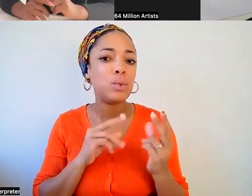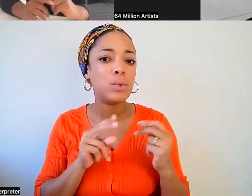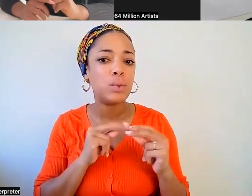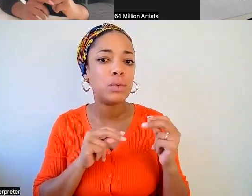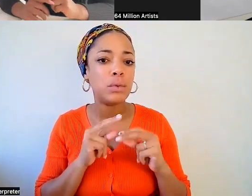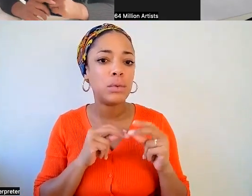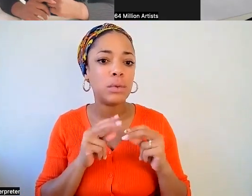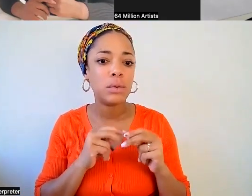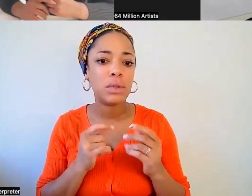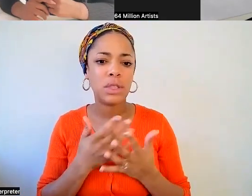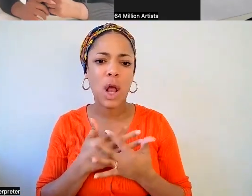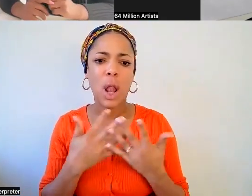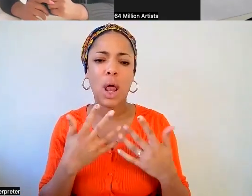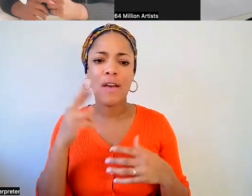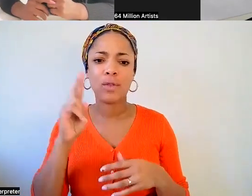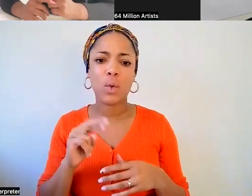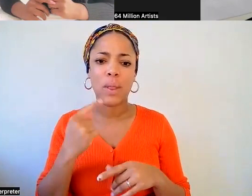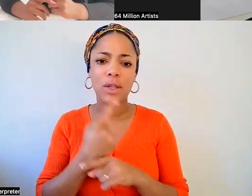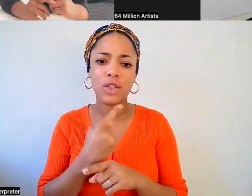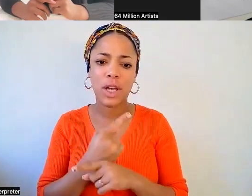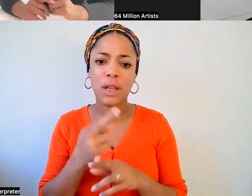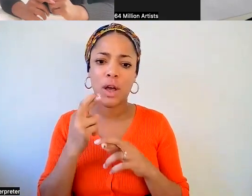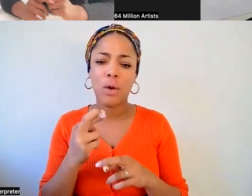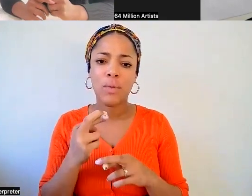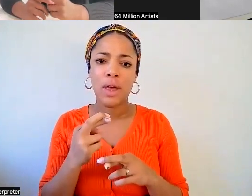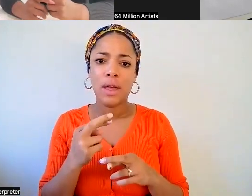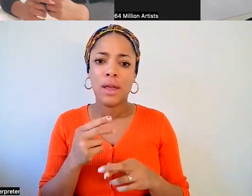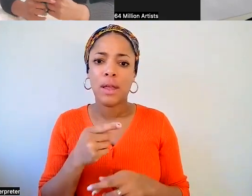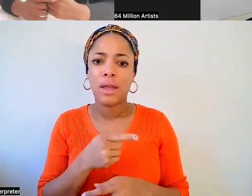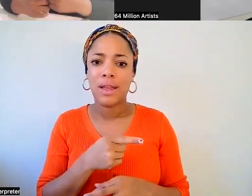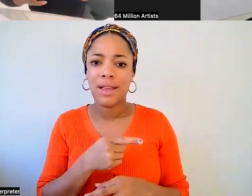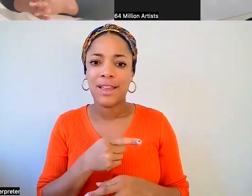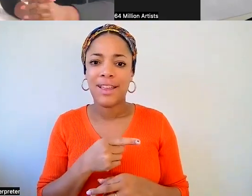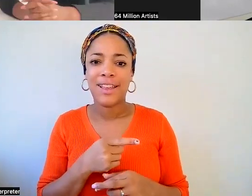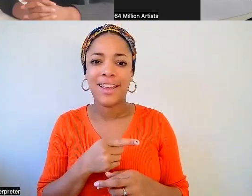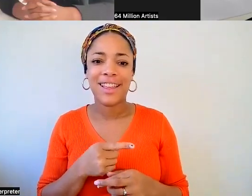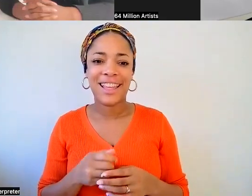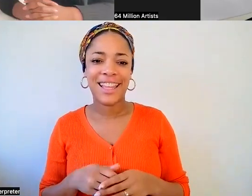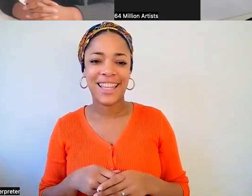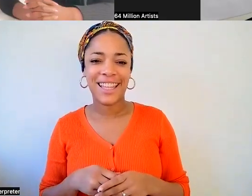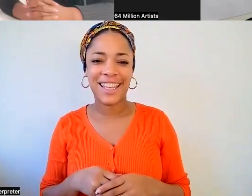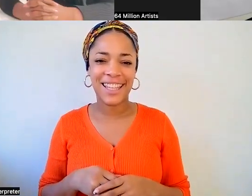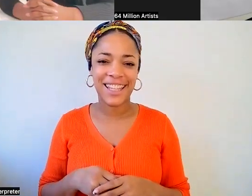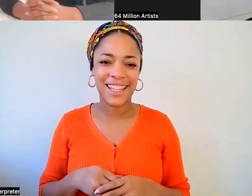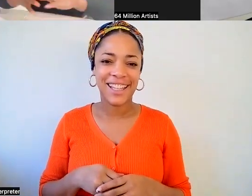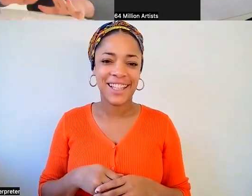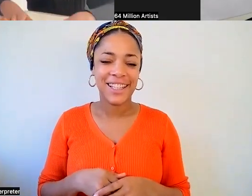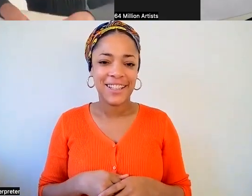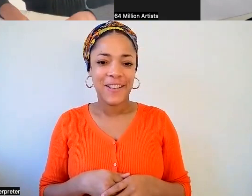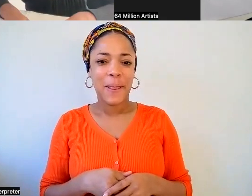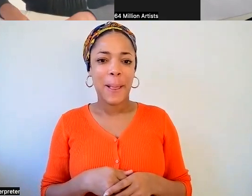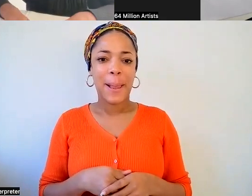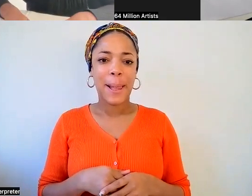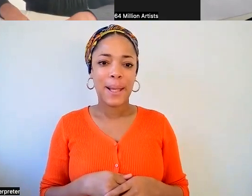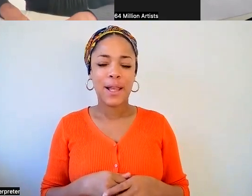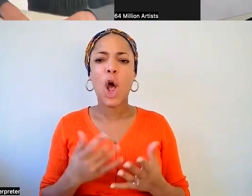Yeah. And there are loads of schools in the chats as well. I hope you guys are in. Yeah. Yes. Lovely. So you might need to sit down. So a